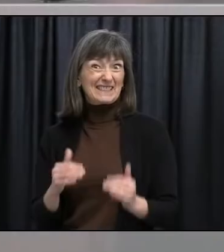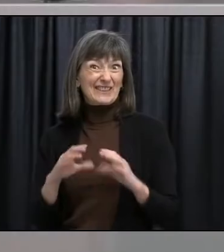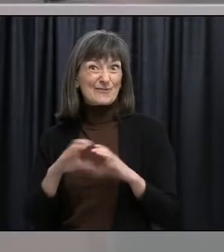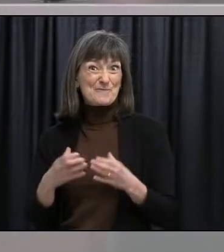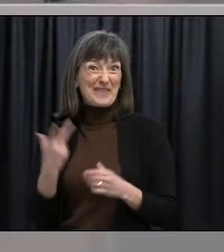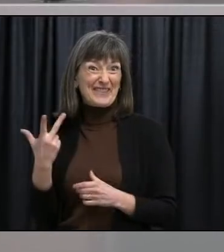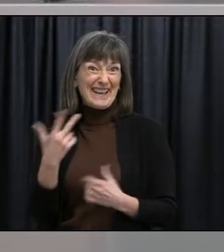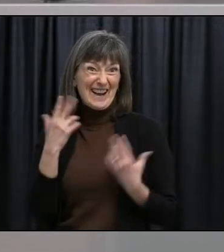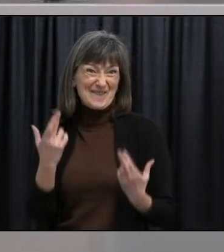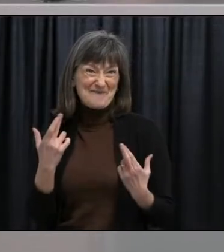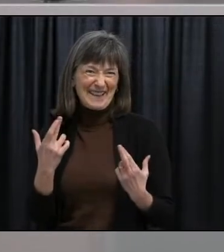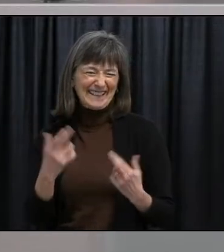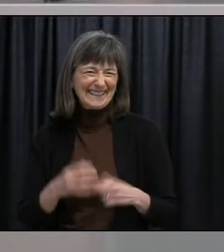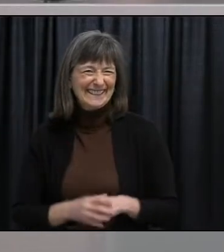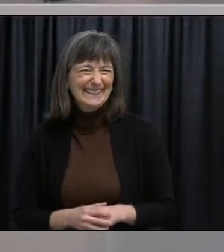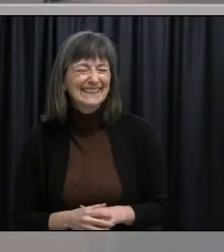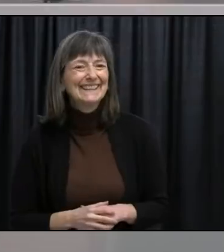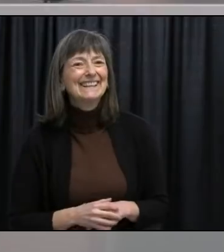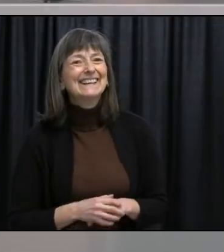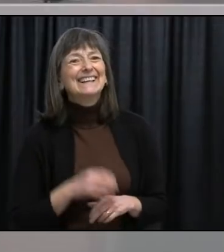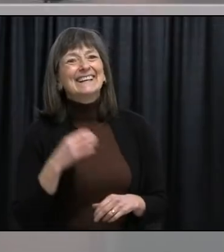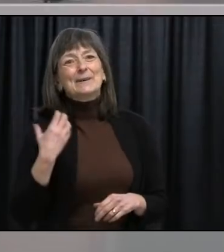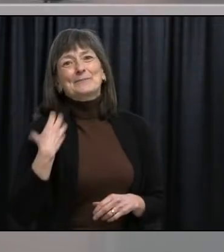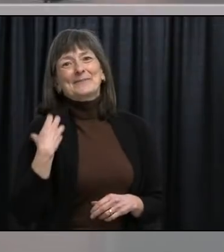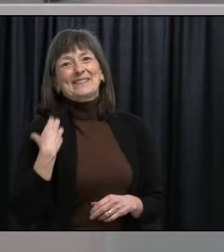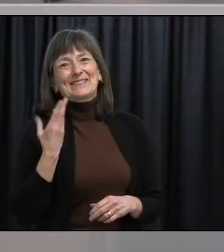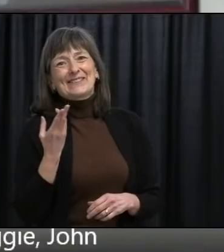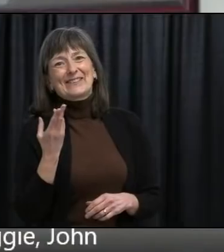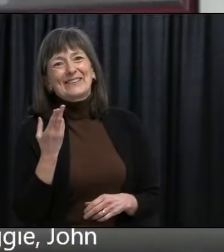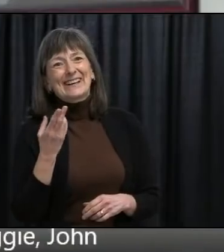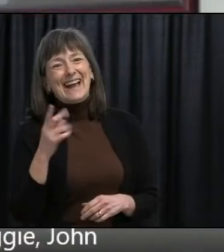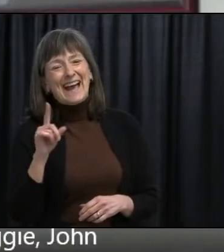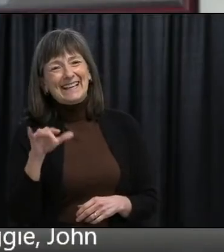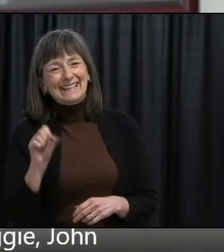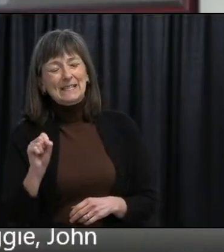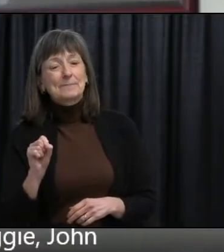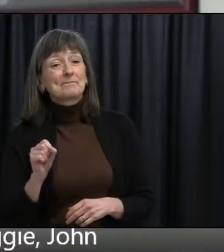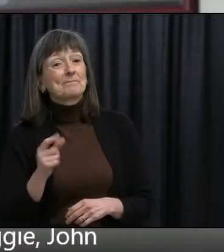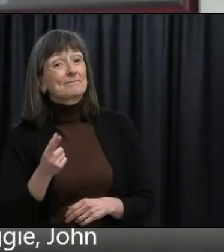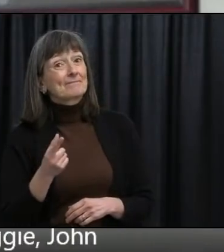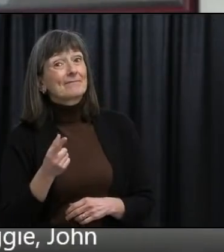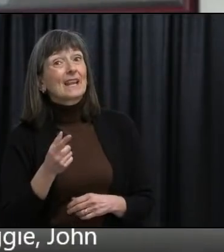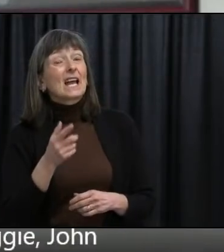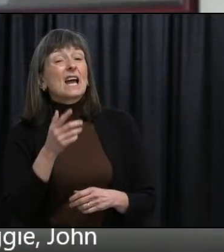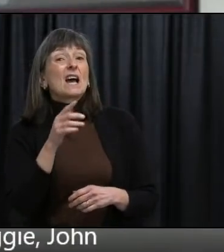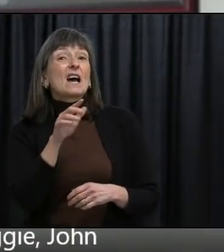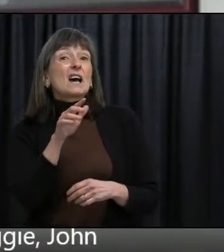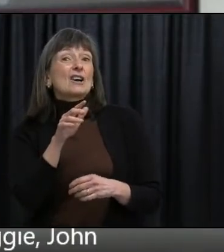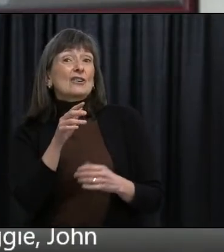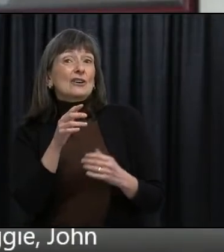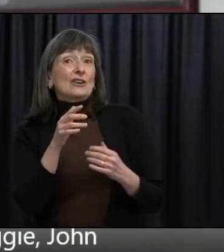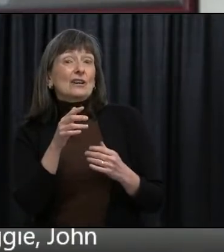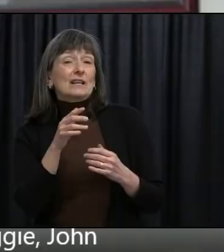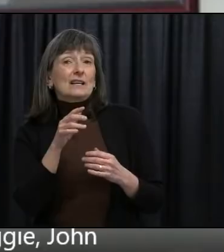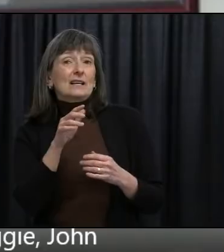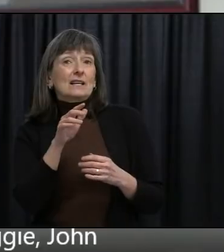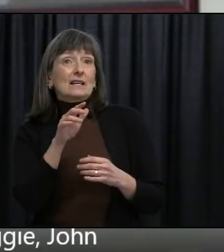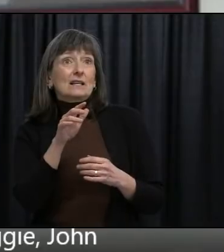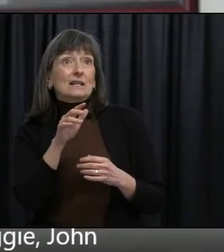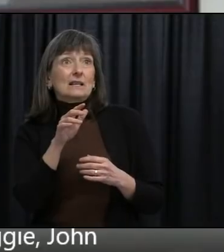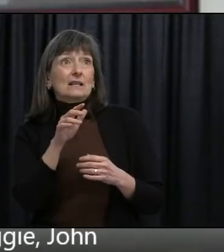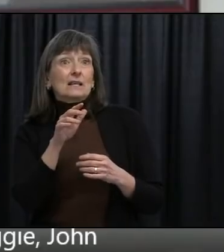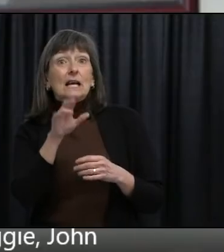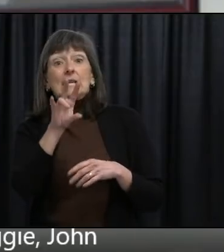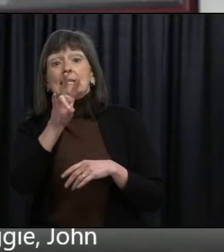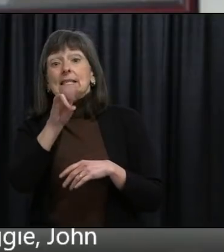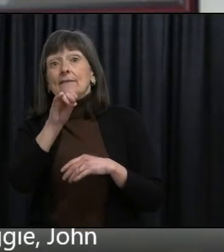I could only offer one statistic there, Patrick, and that is there are just over 76,000 people in the province aged